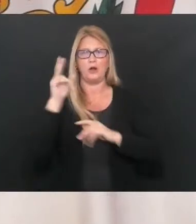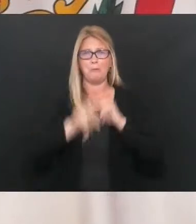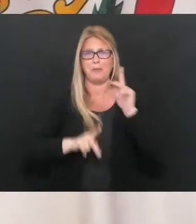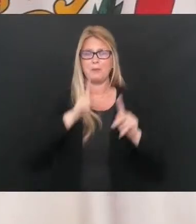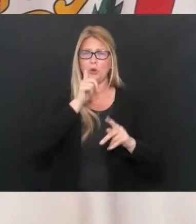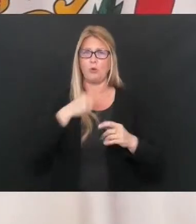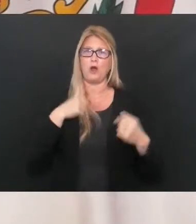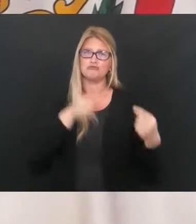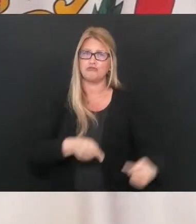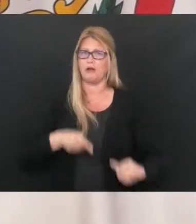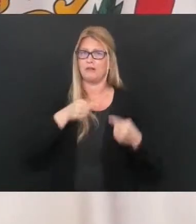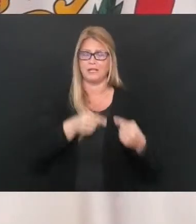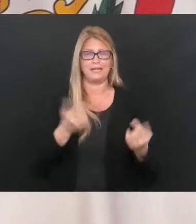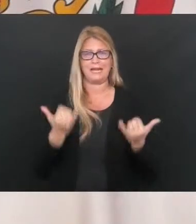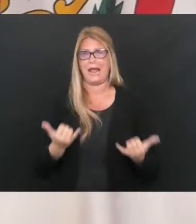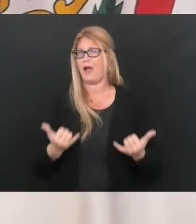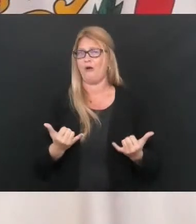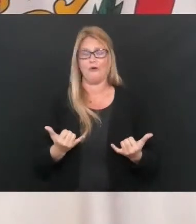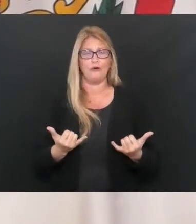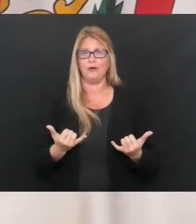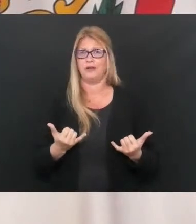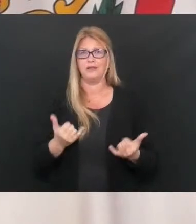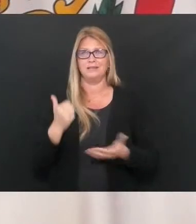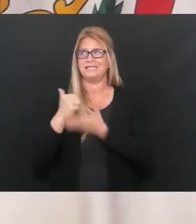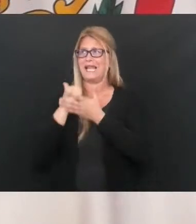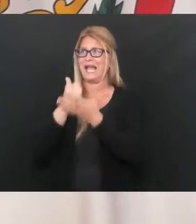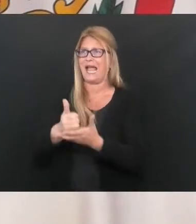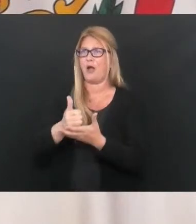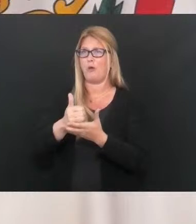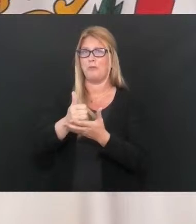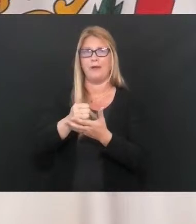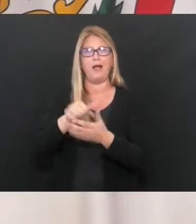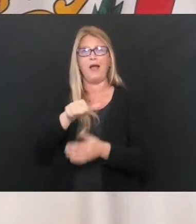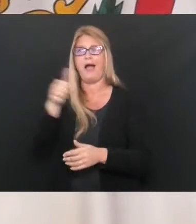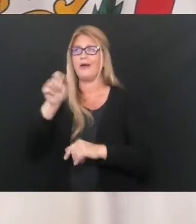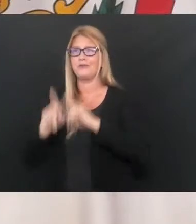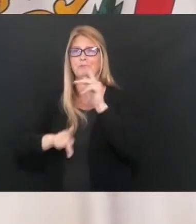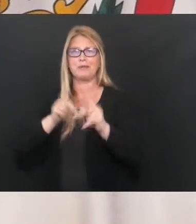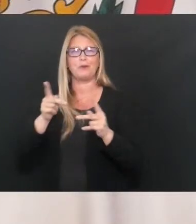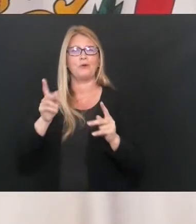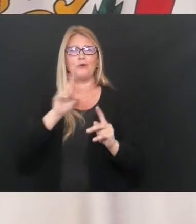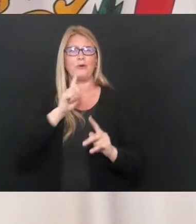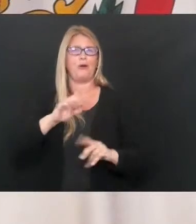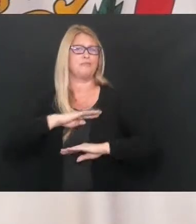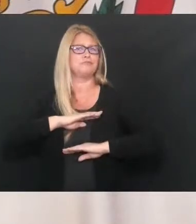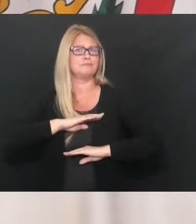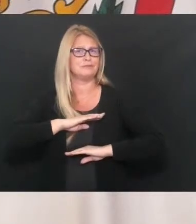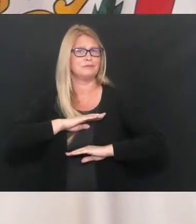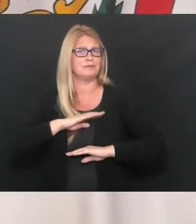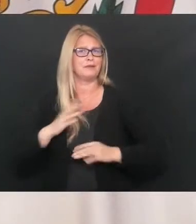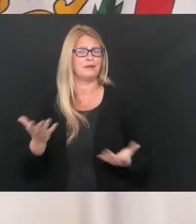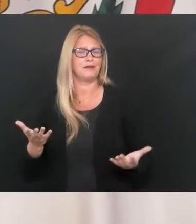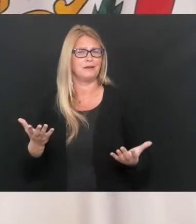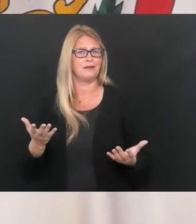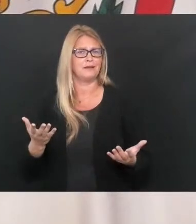having a tough time in order to help the backs of those that maybe are the wealthier